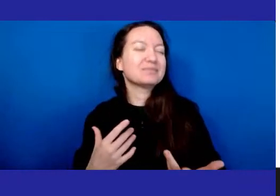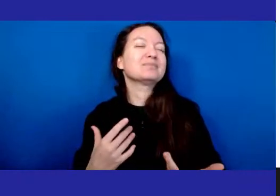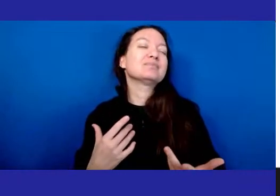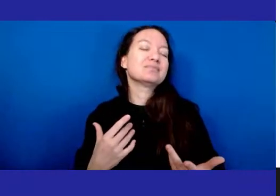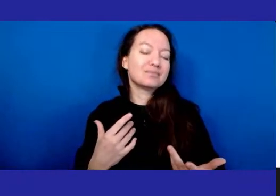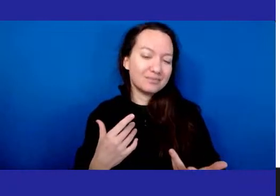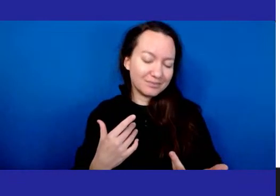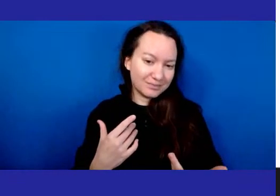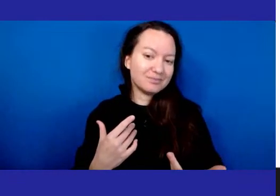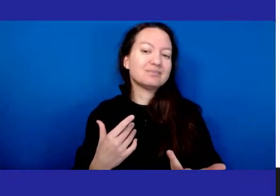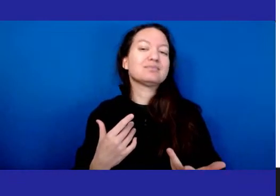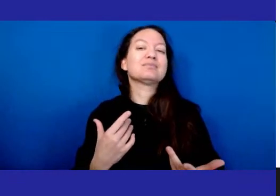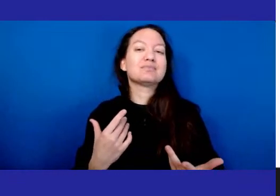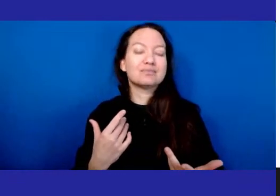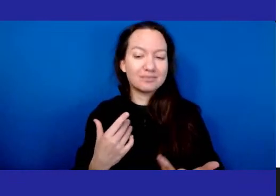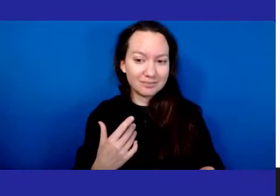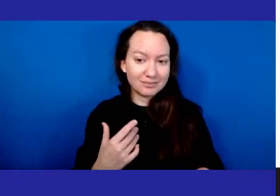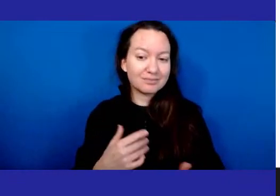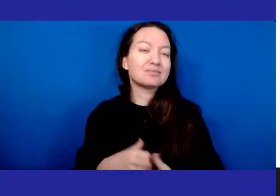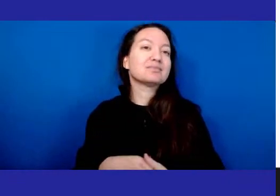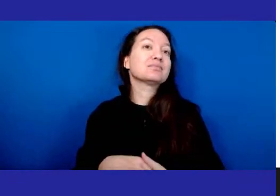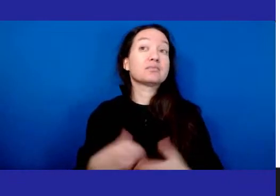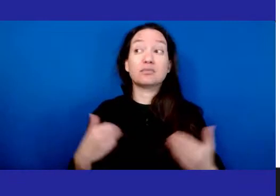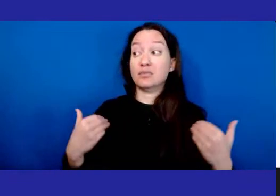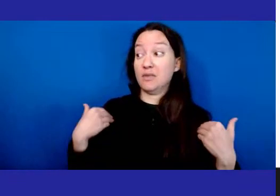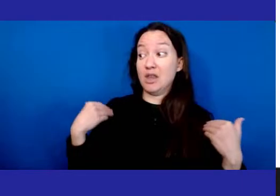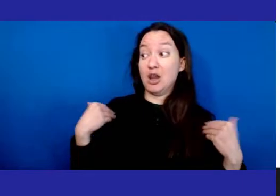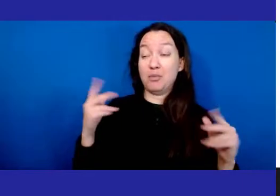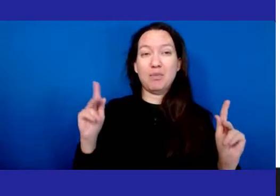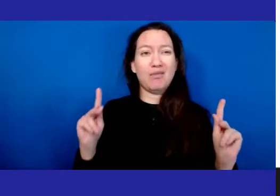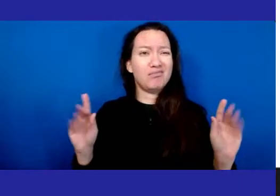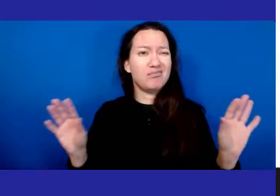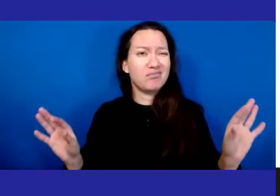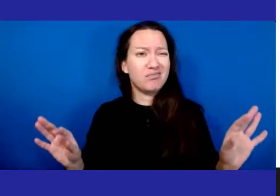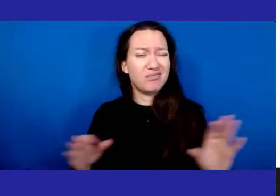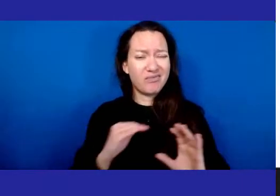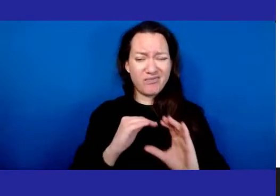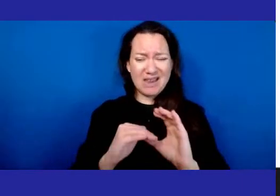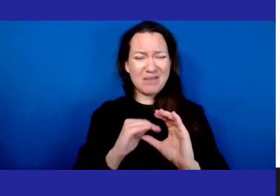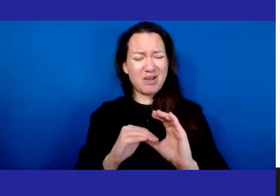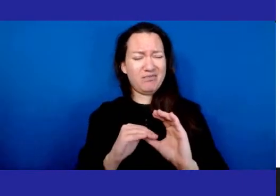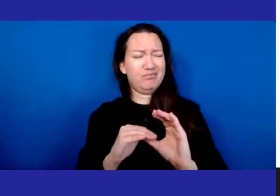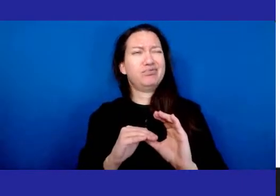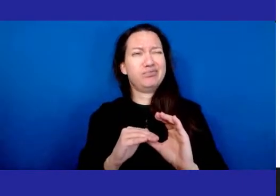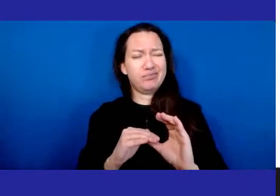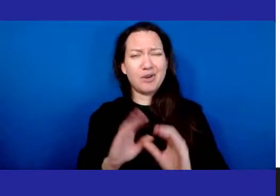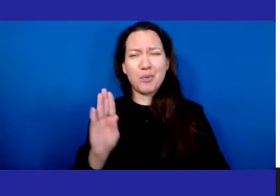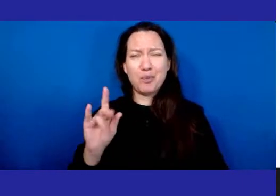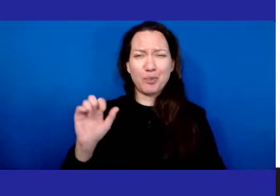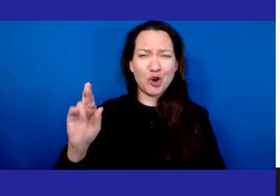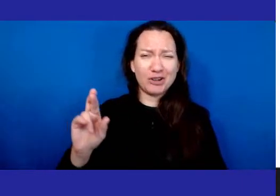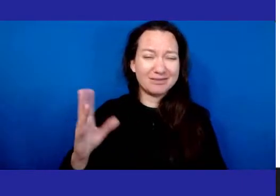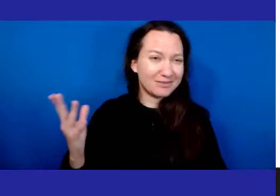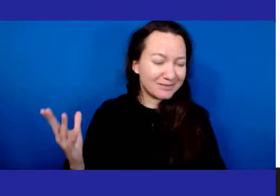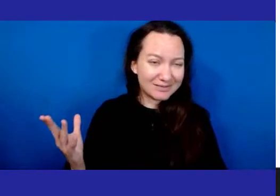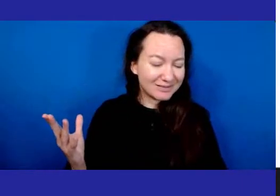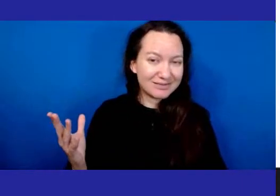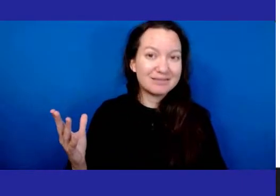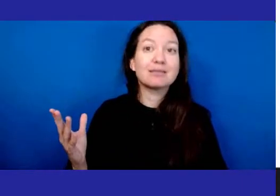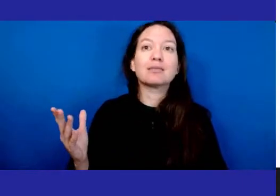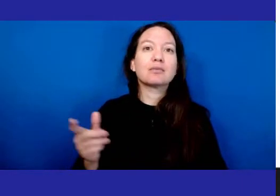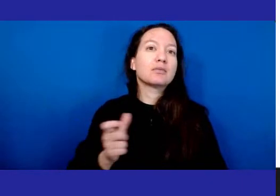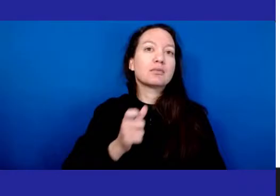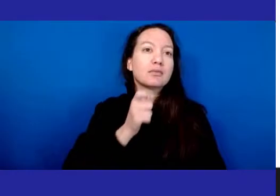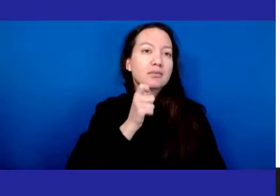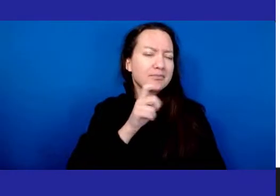So but the younger people who think, you know, email is, you know, boomer life, you know, they're not going to do